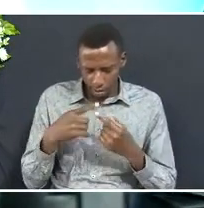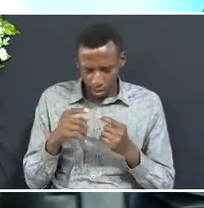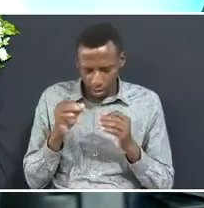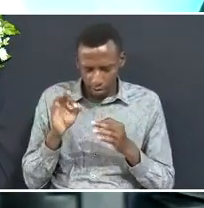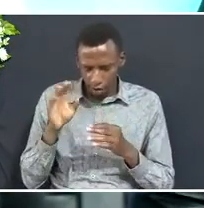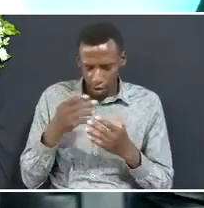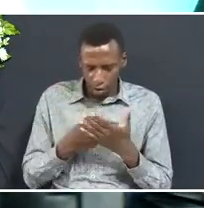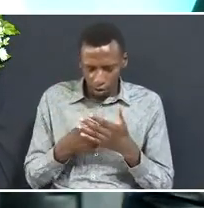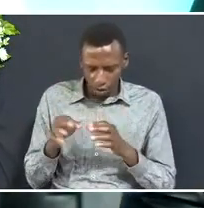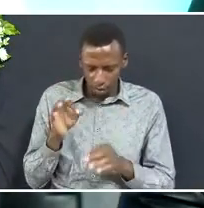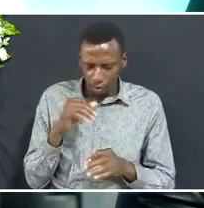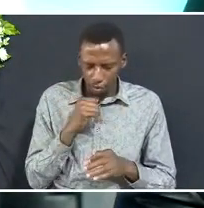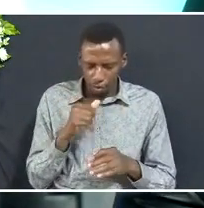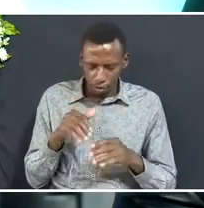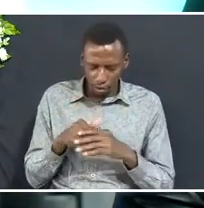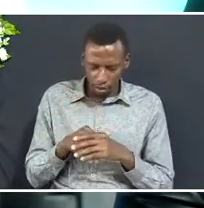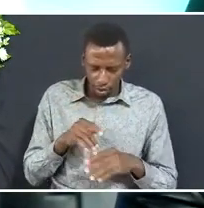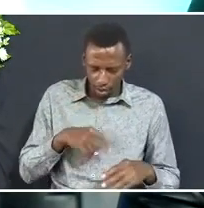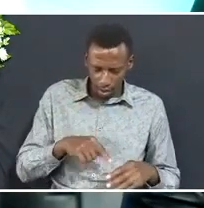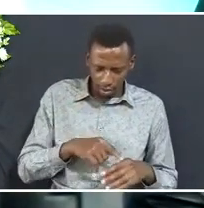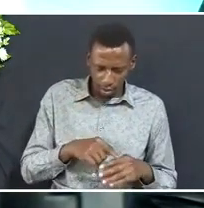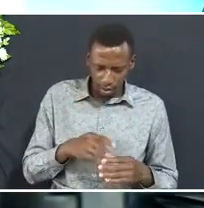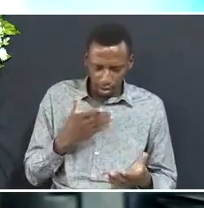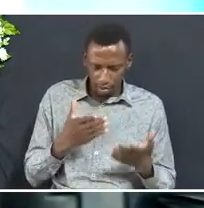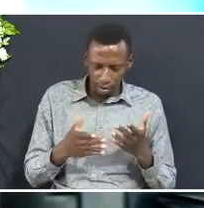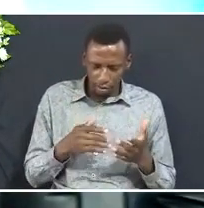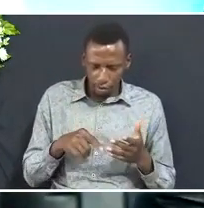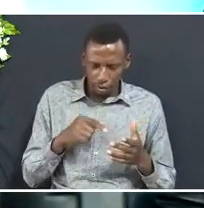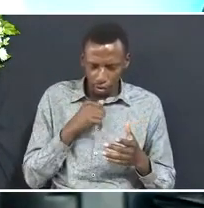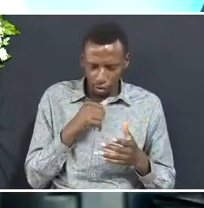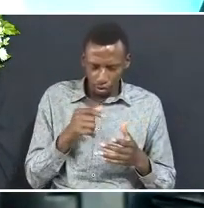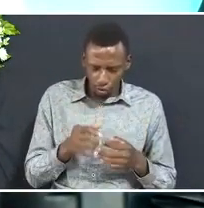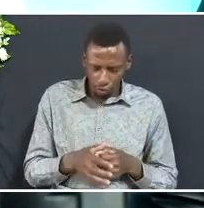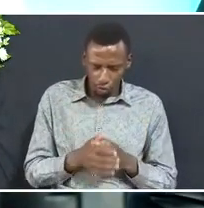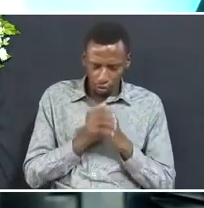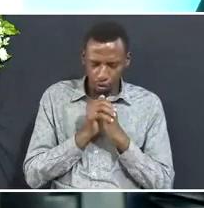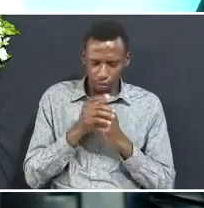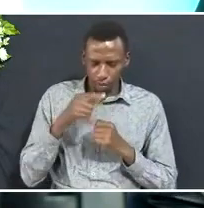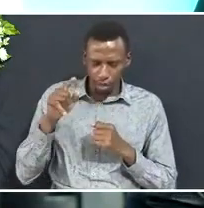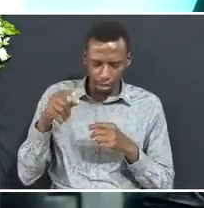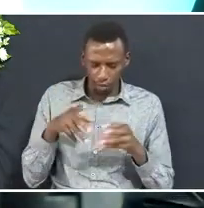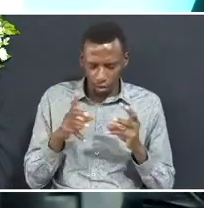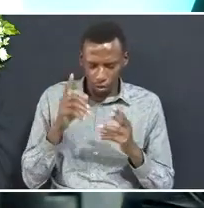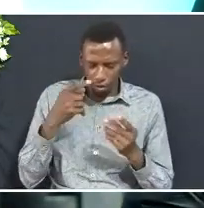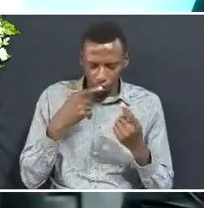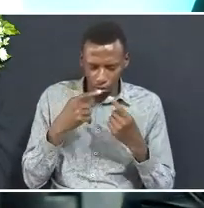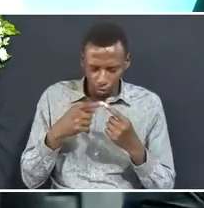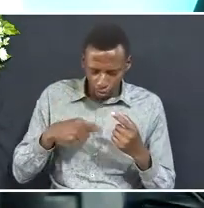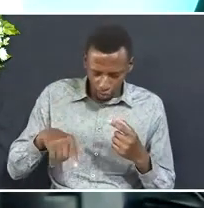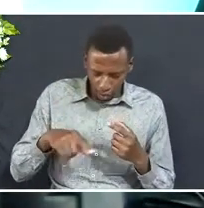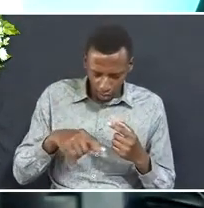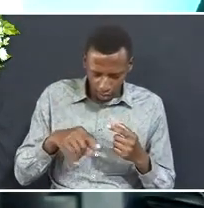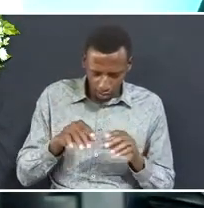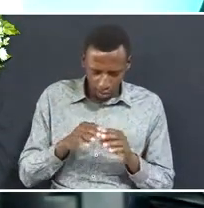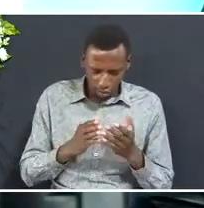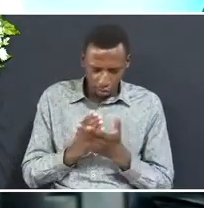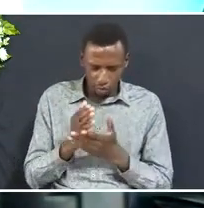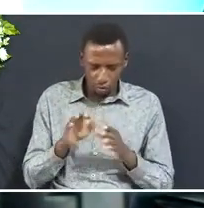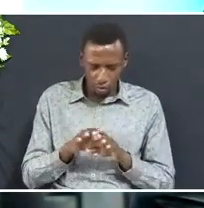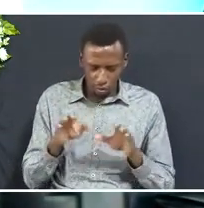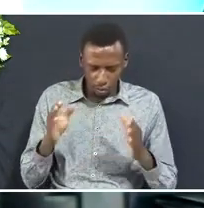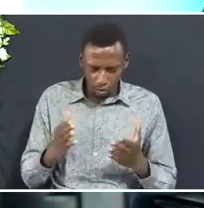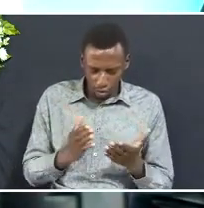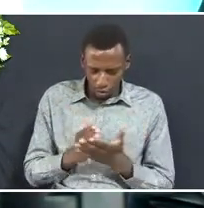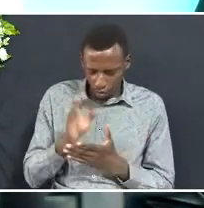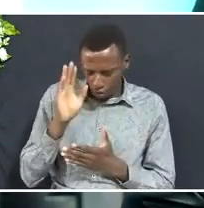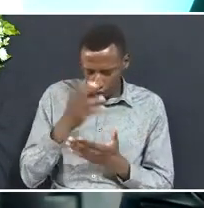in us, we cannot be able to offer the right worship. So you spoke to us through the altars that through your Holy